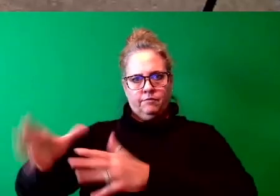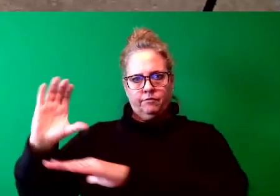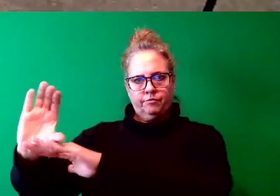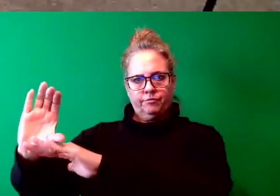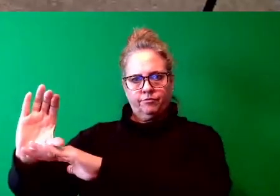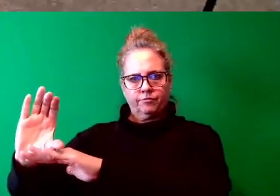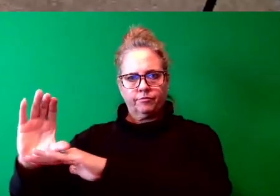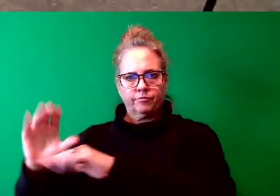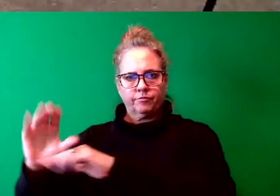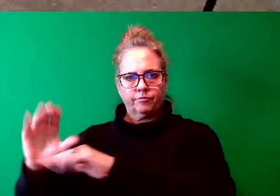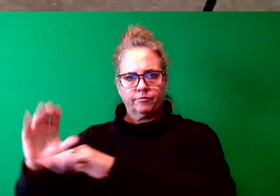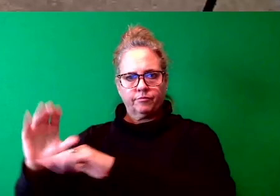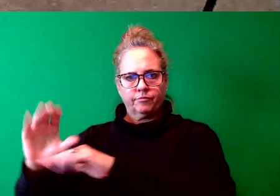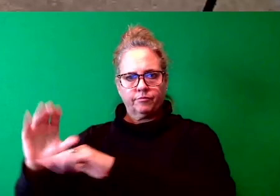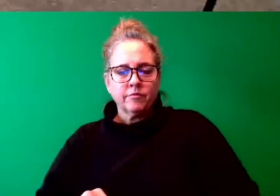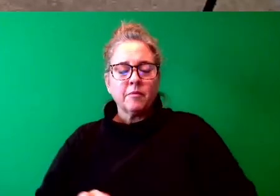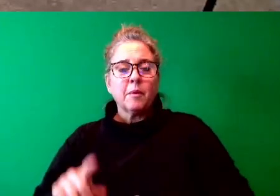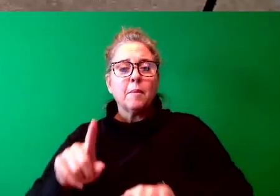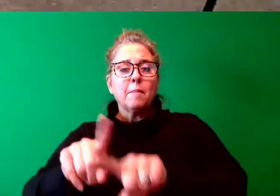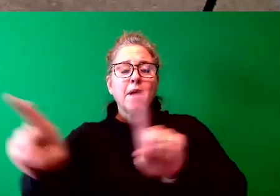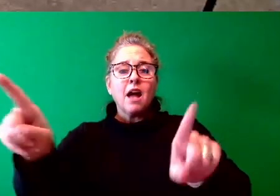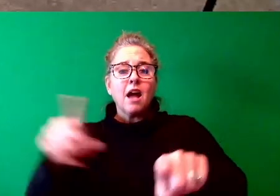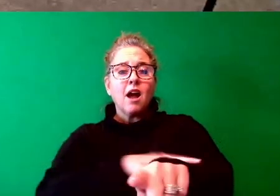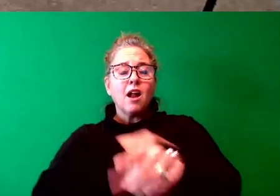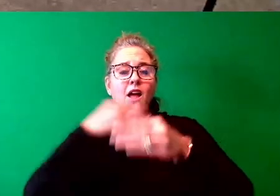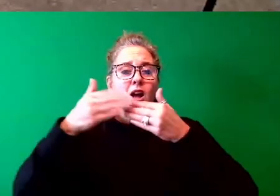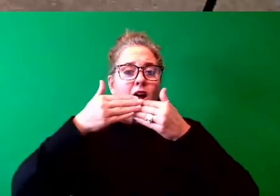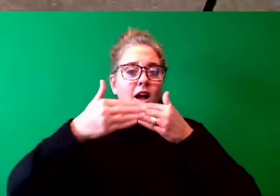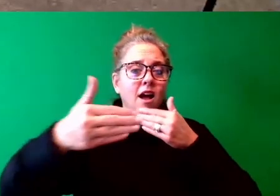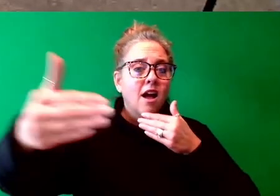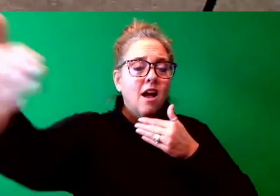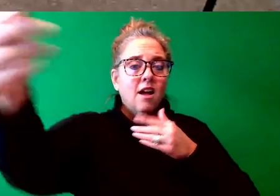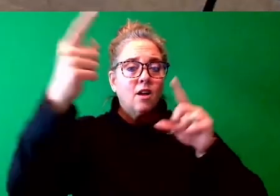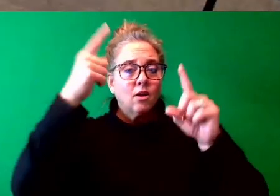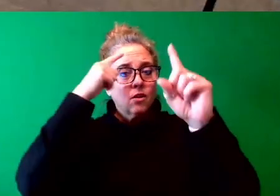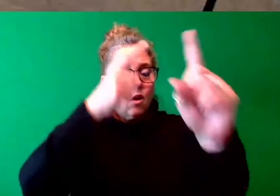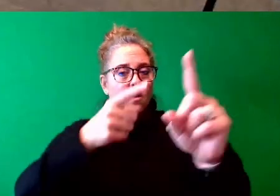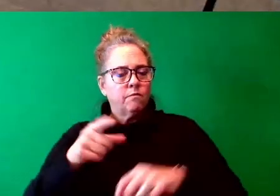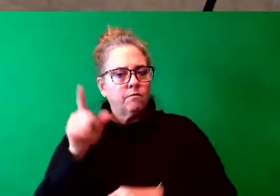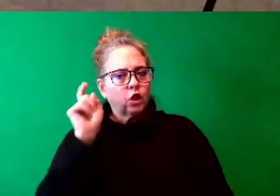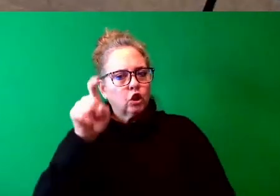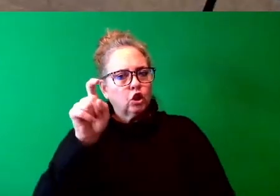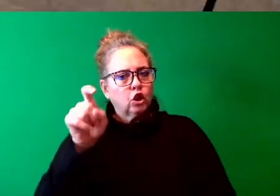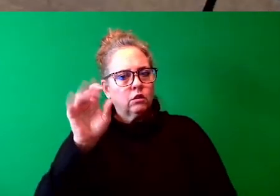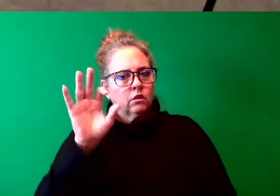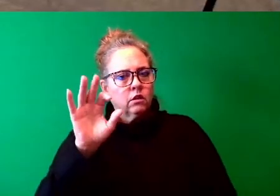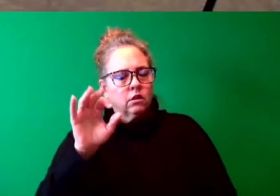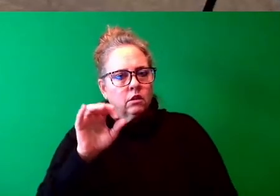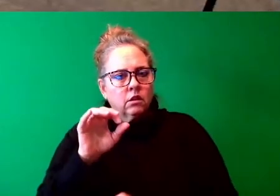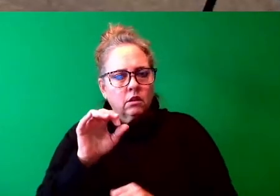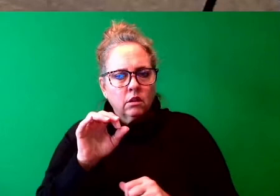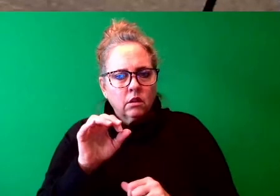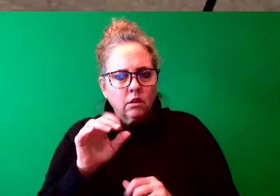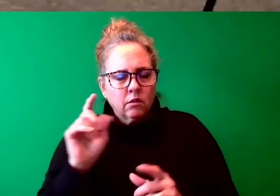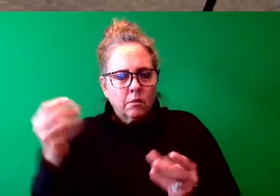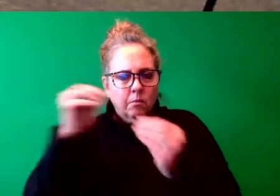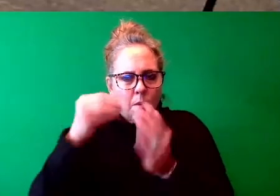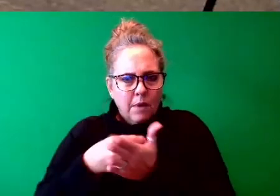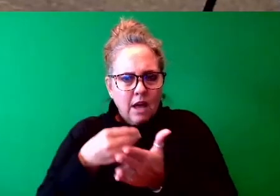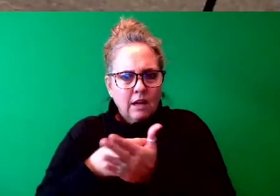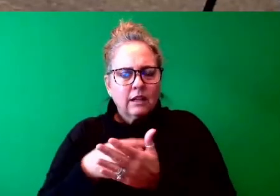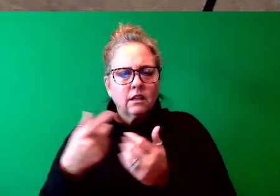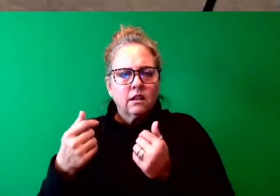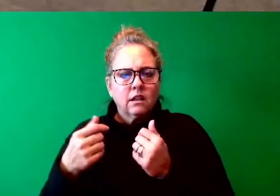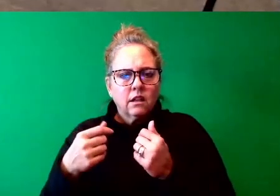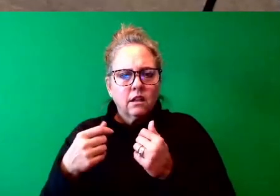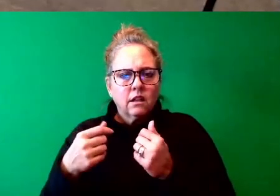goal, to maintain the 10 FTE and to equal $1 million additional funding from the county, the